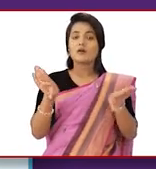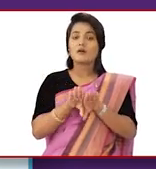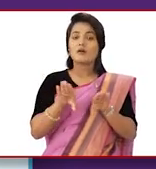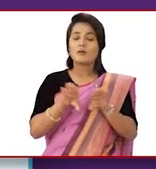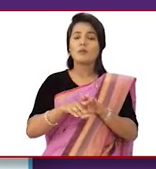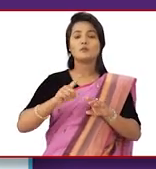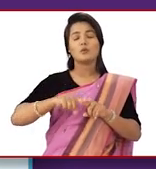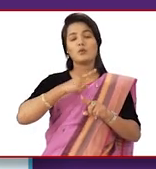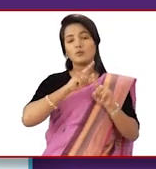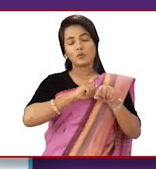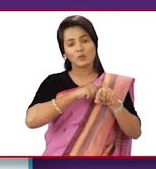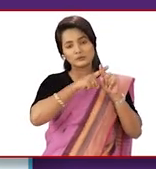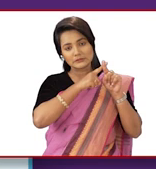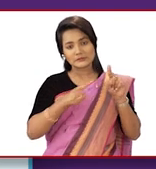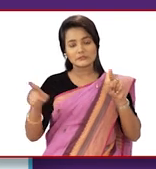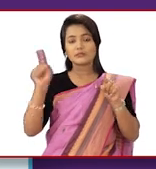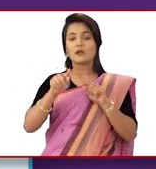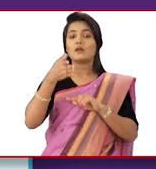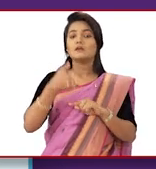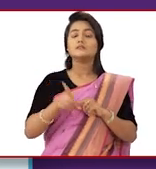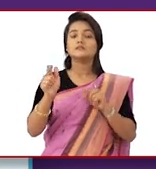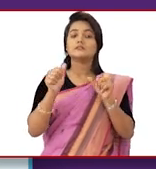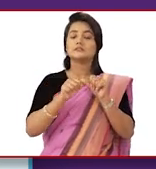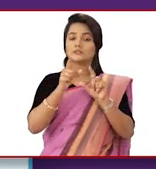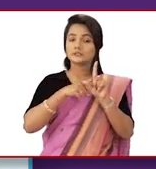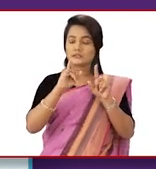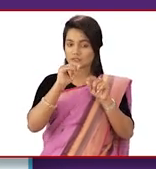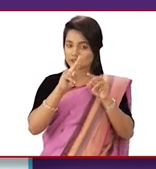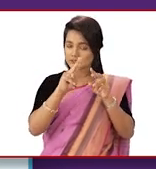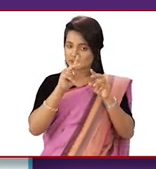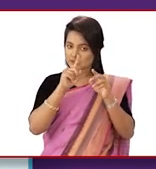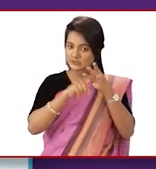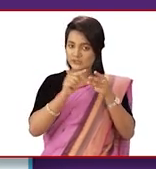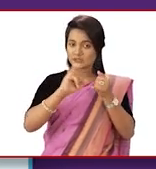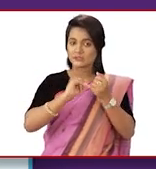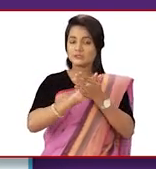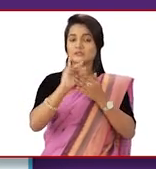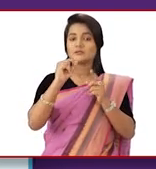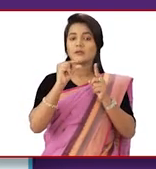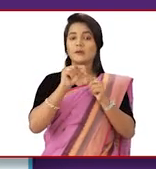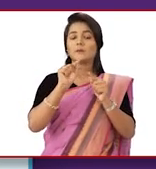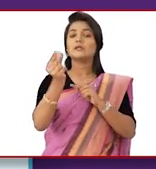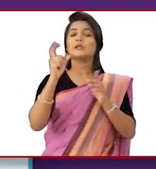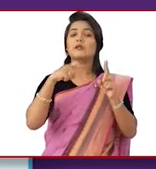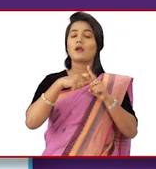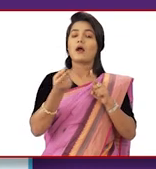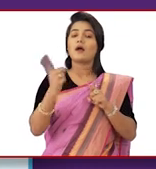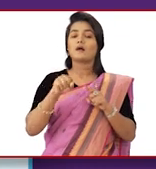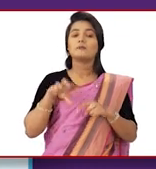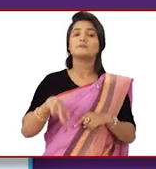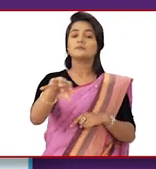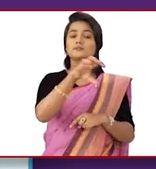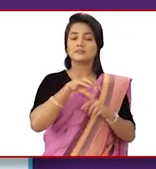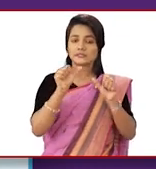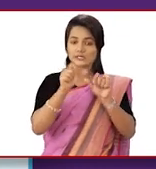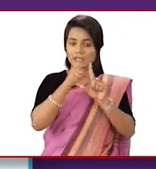women for a long time now how do you think the allyship is perceived in the UK and other countries and what do you think allies